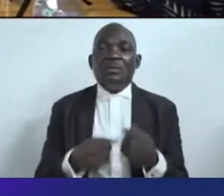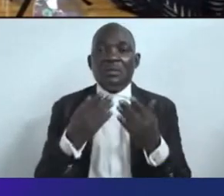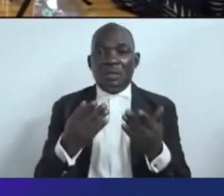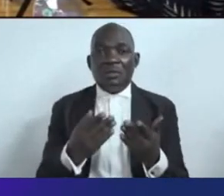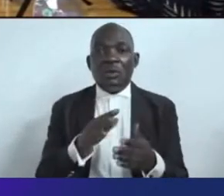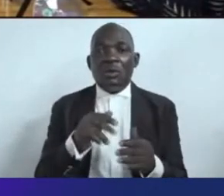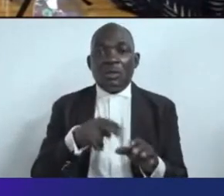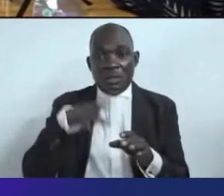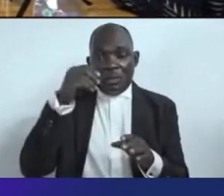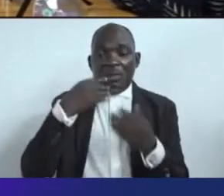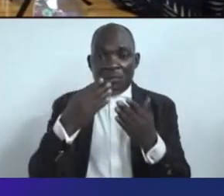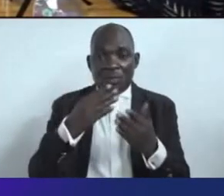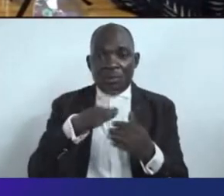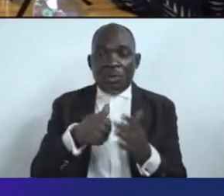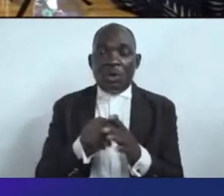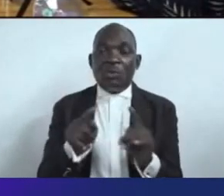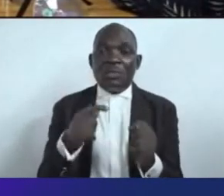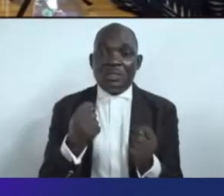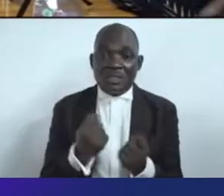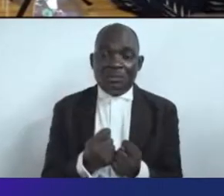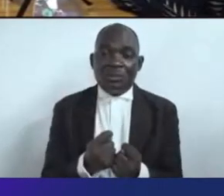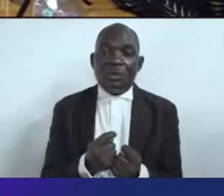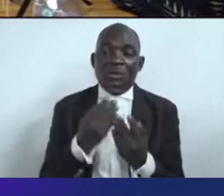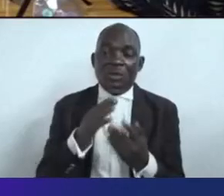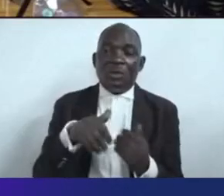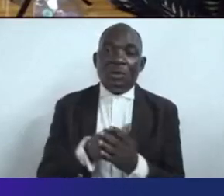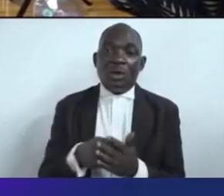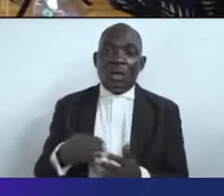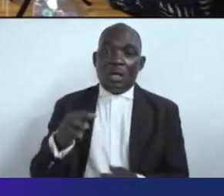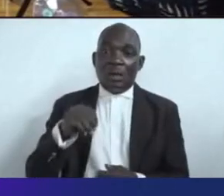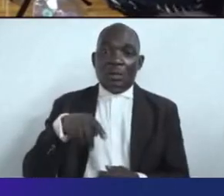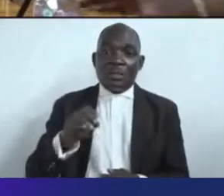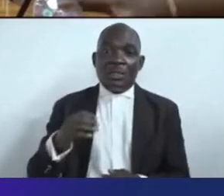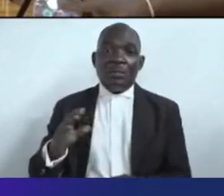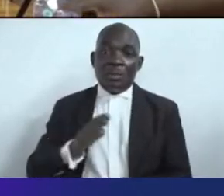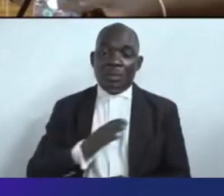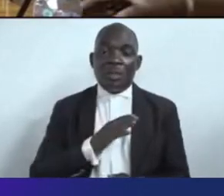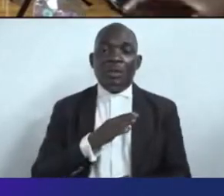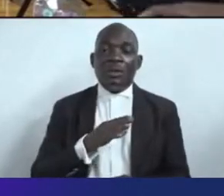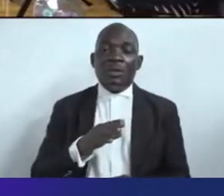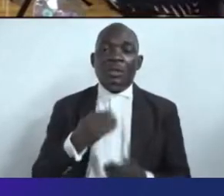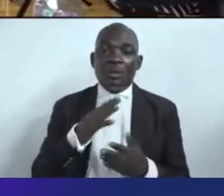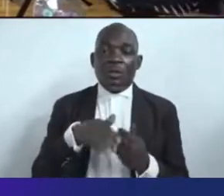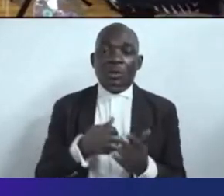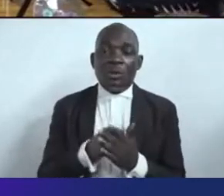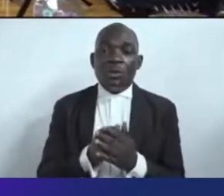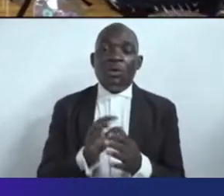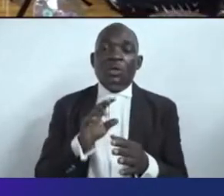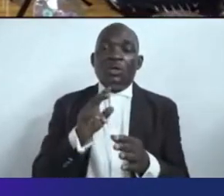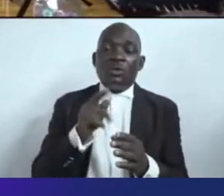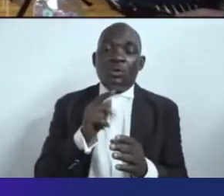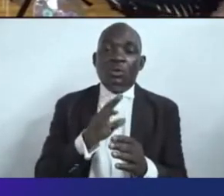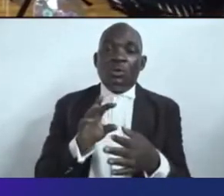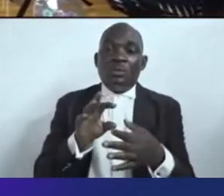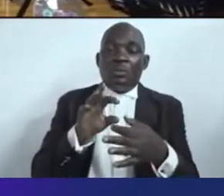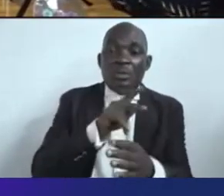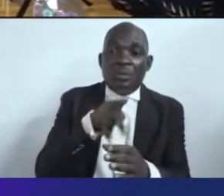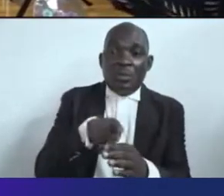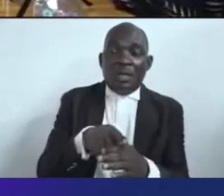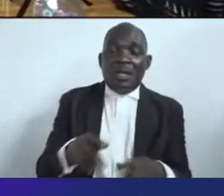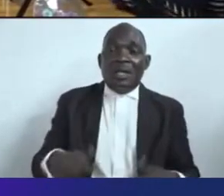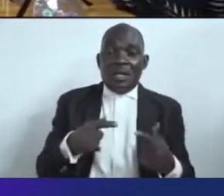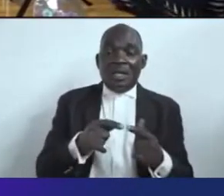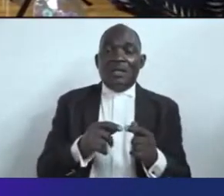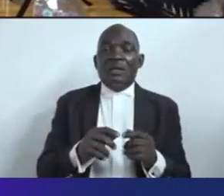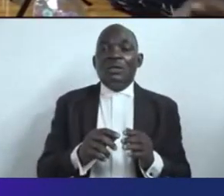thank you, First and Second Deputy Governors, members of the MPC. Thank you for our viewers who join our live broadcast. Continue to follow the bank's social